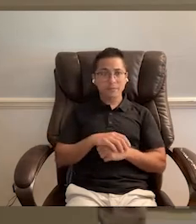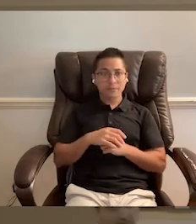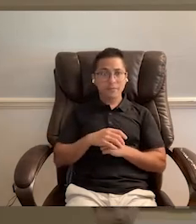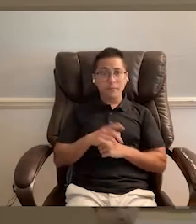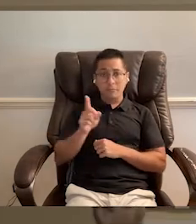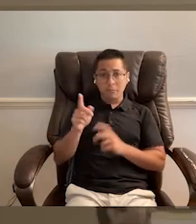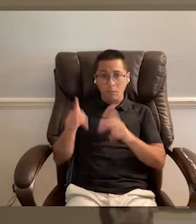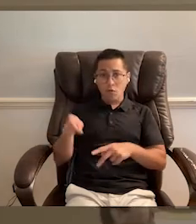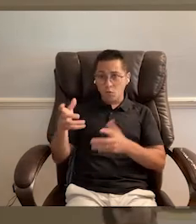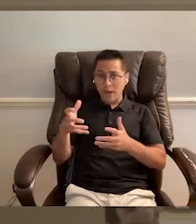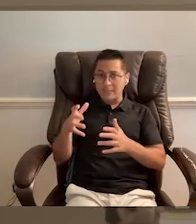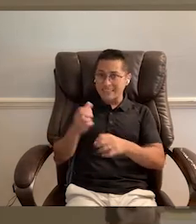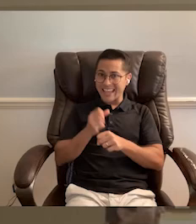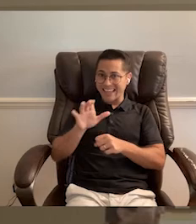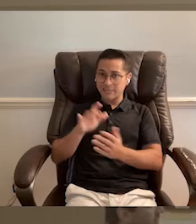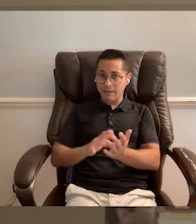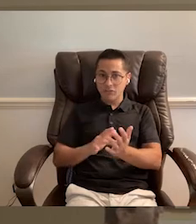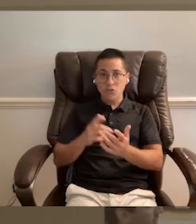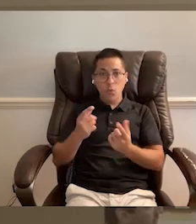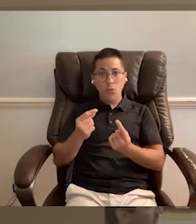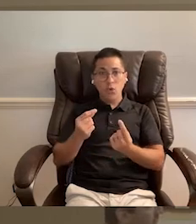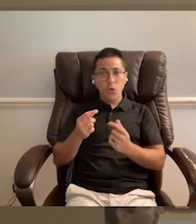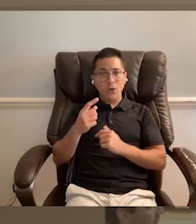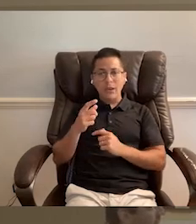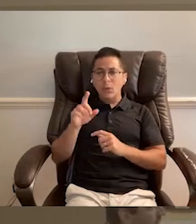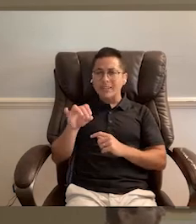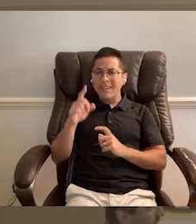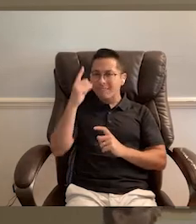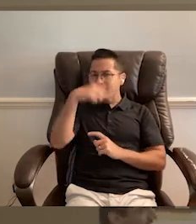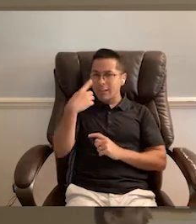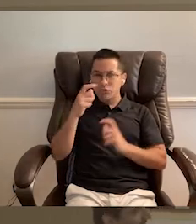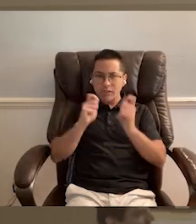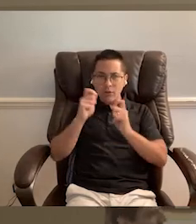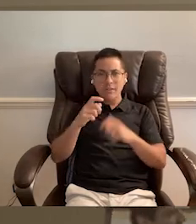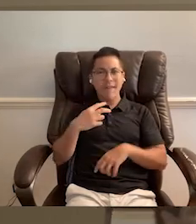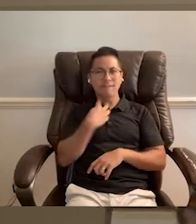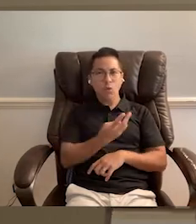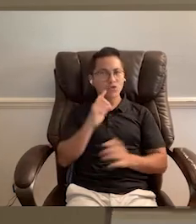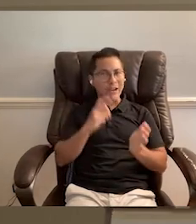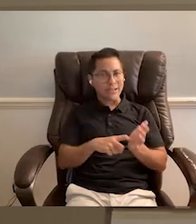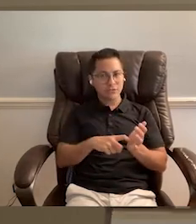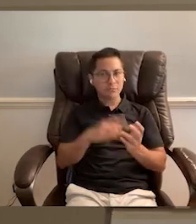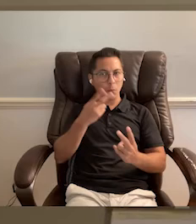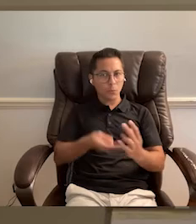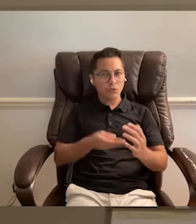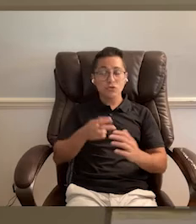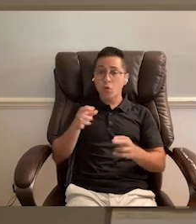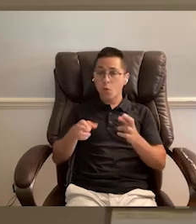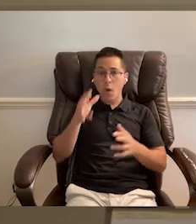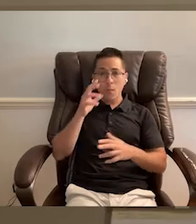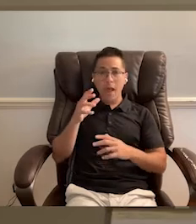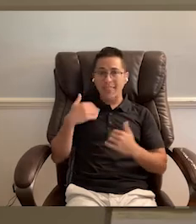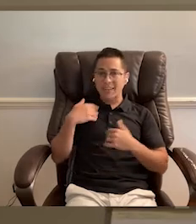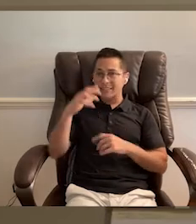And of course, don't forget the water. Mixing the water as well. And this guy is a little lazy, so he programmed something to stack